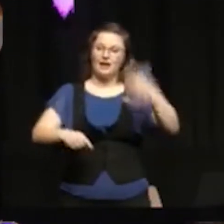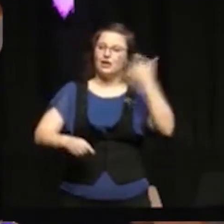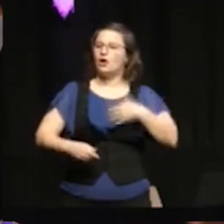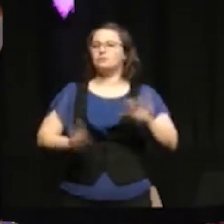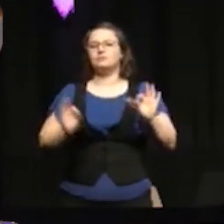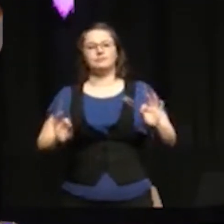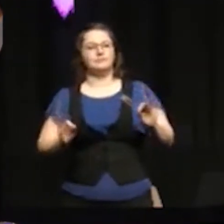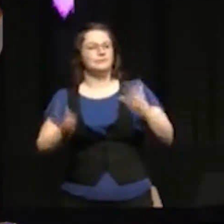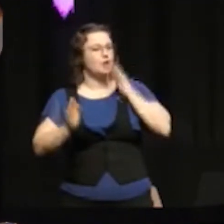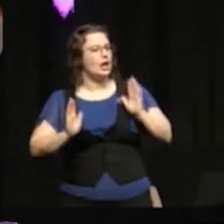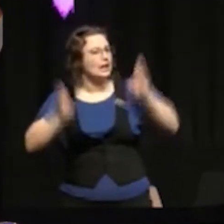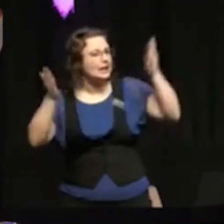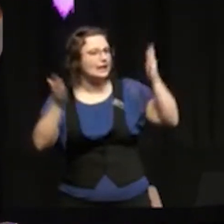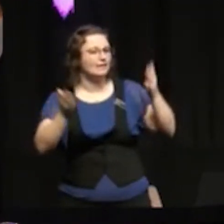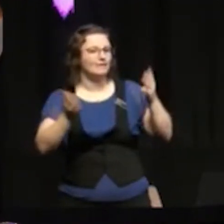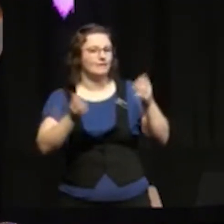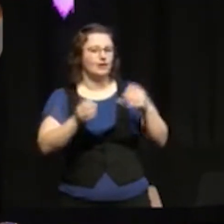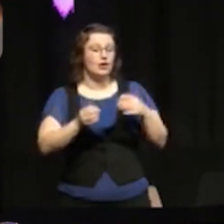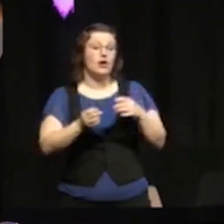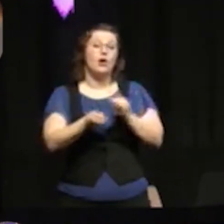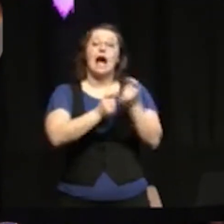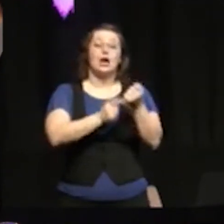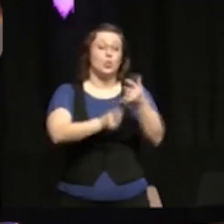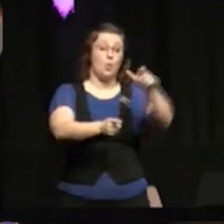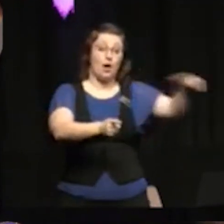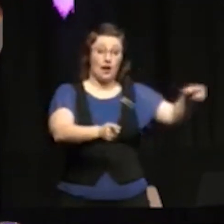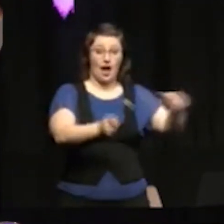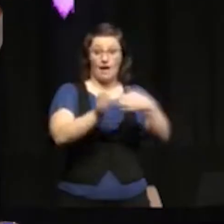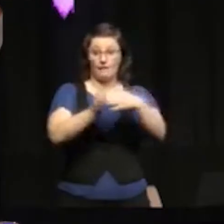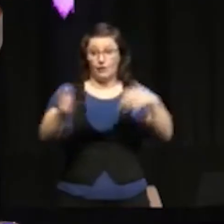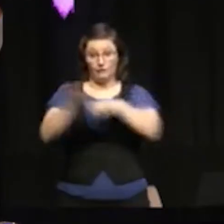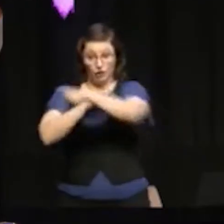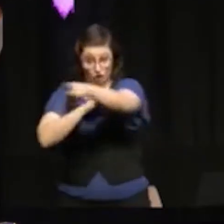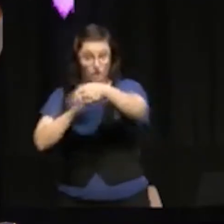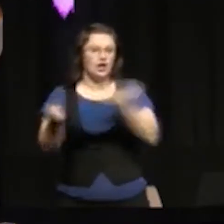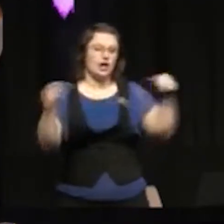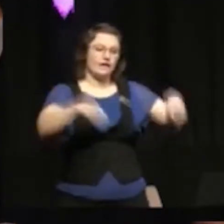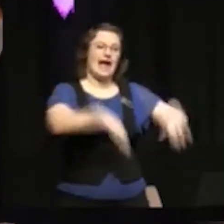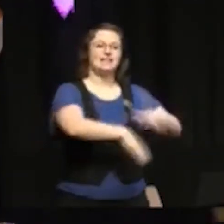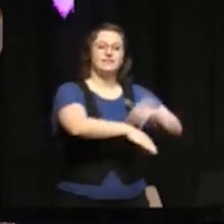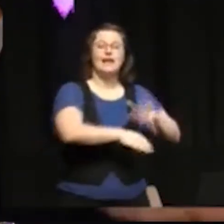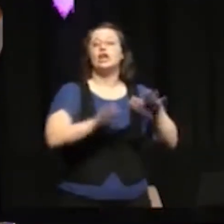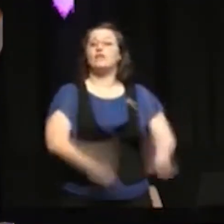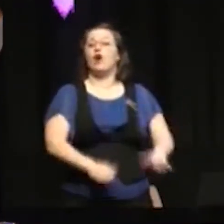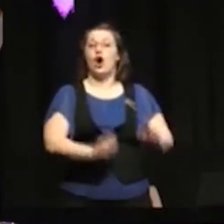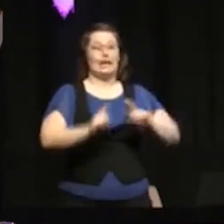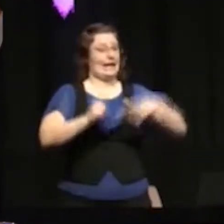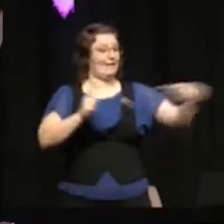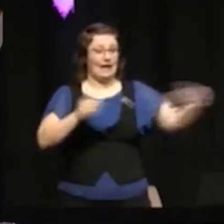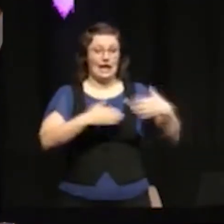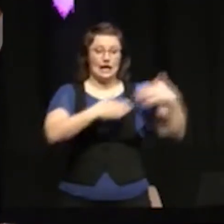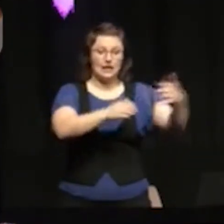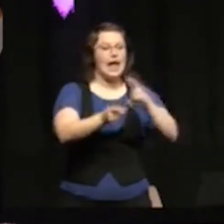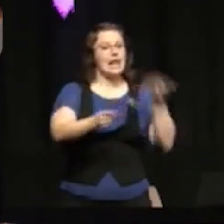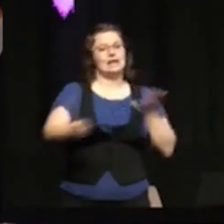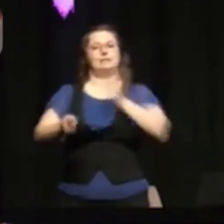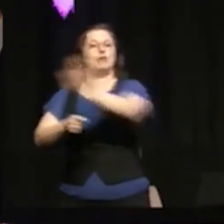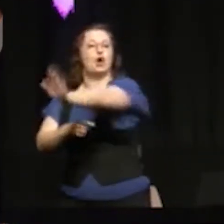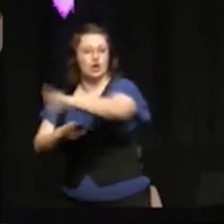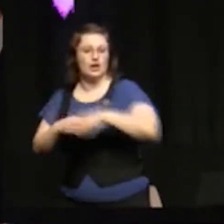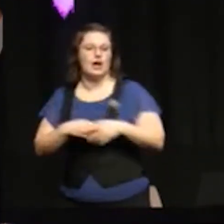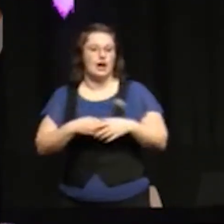them opportunity to have a nice life for some time, and some of them stay forever here. This is kind